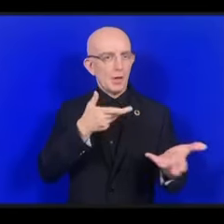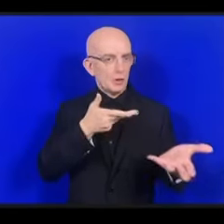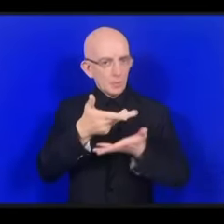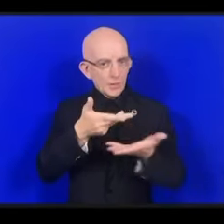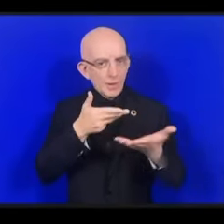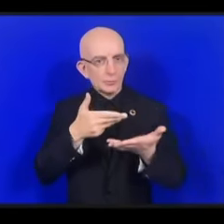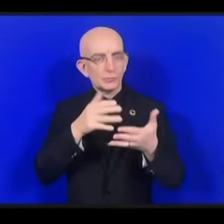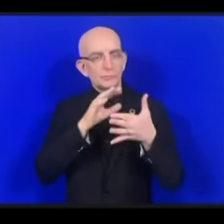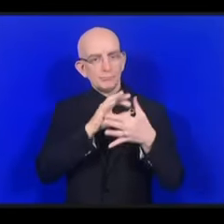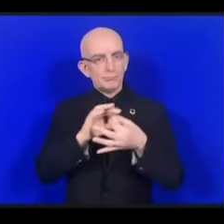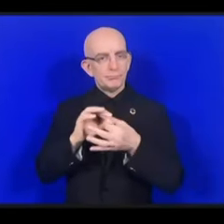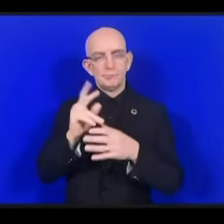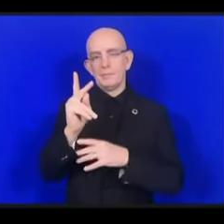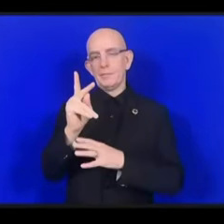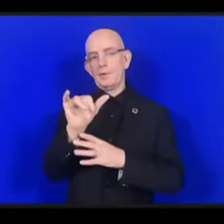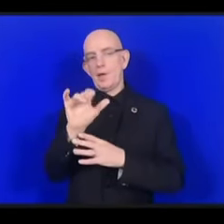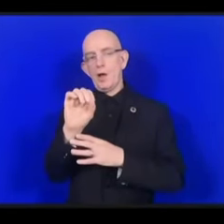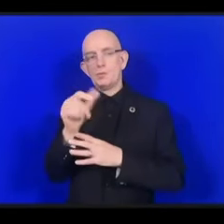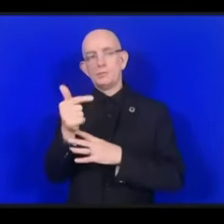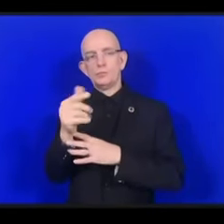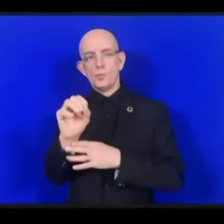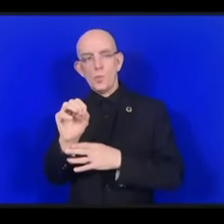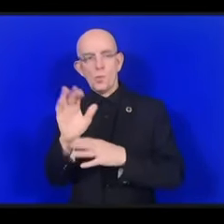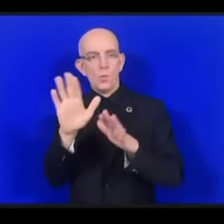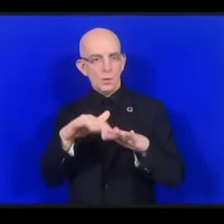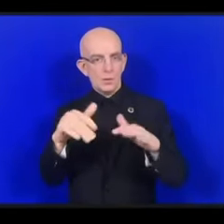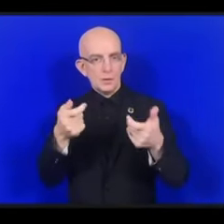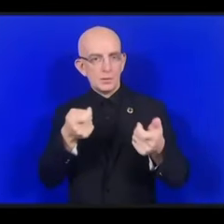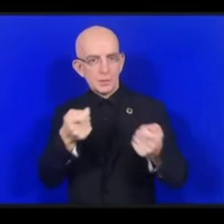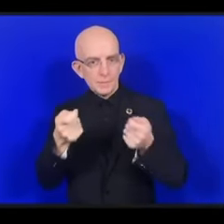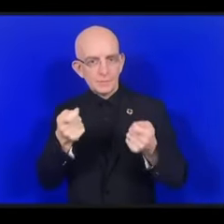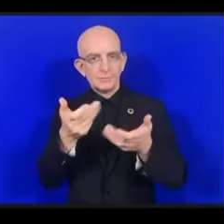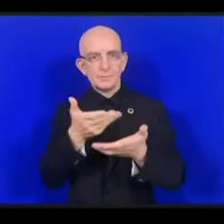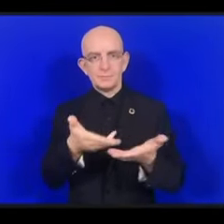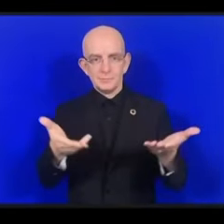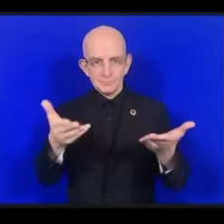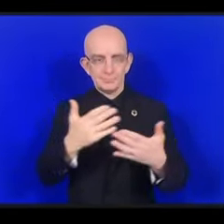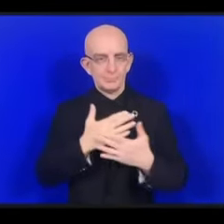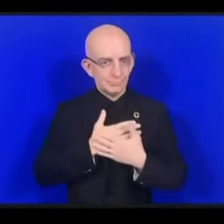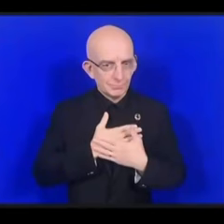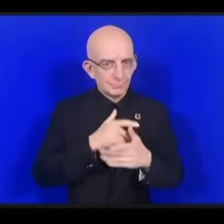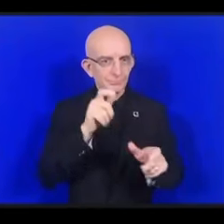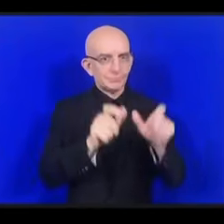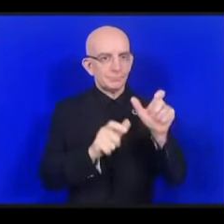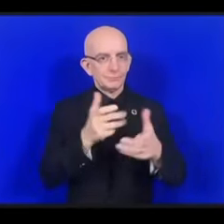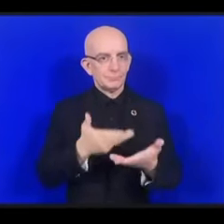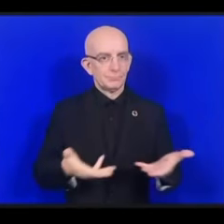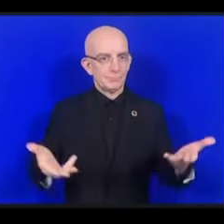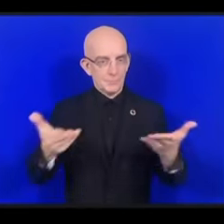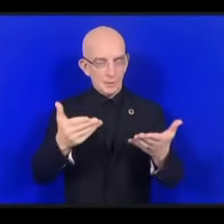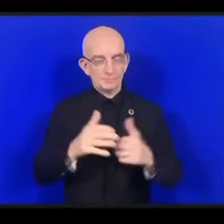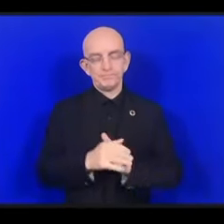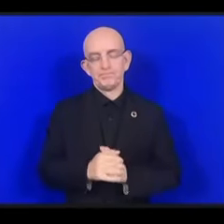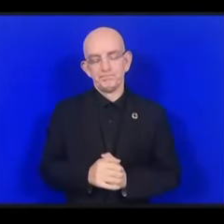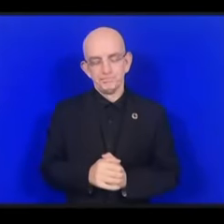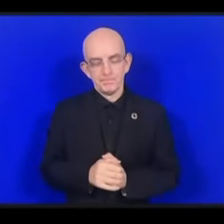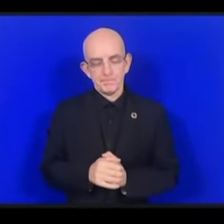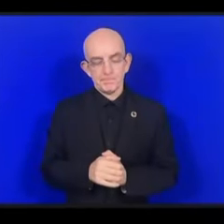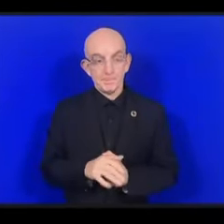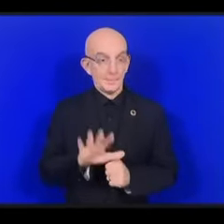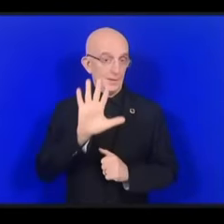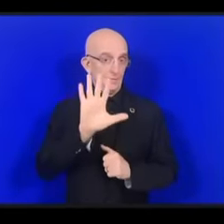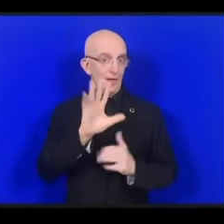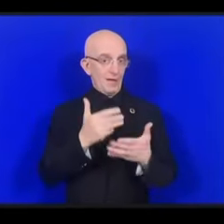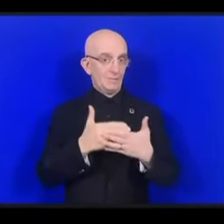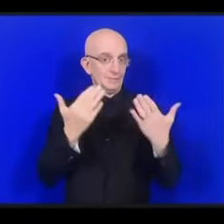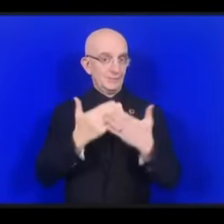have been discussing in different forums about the internet governance. However, I